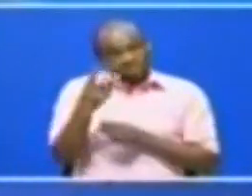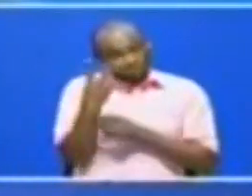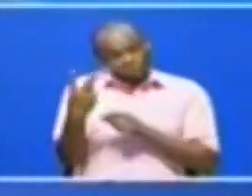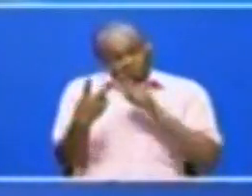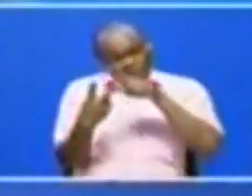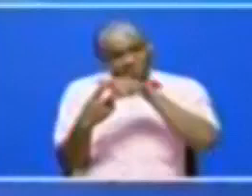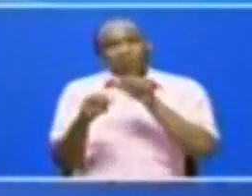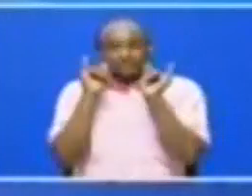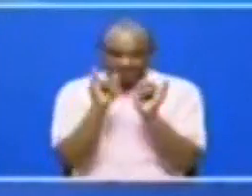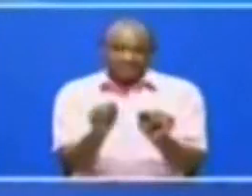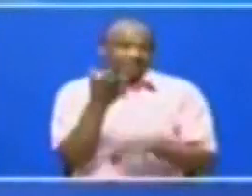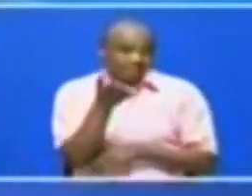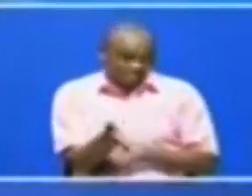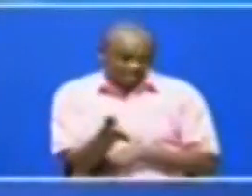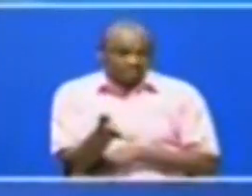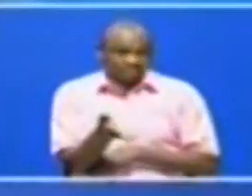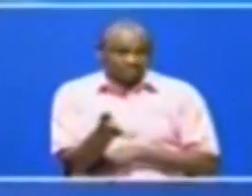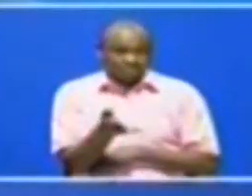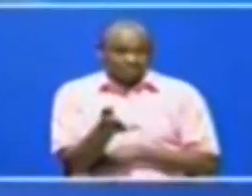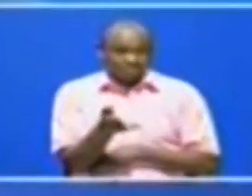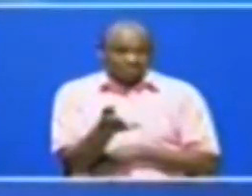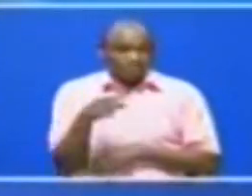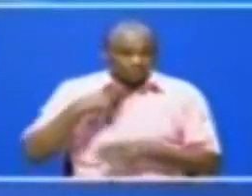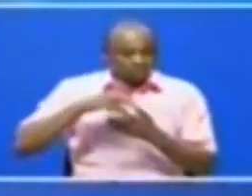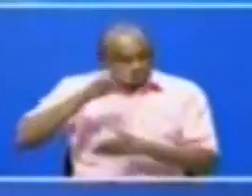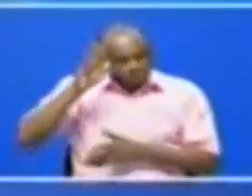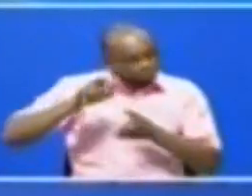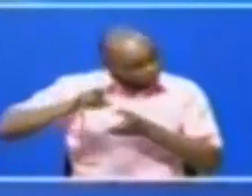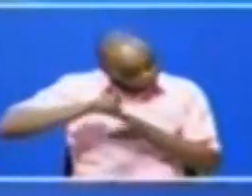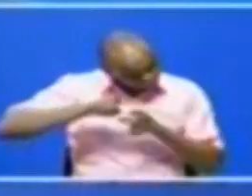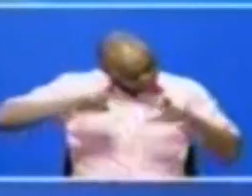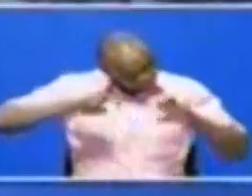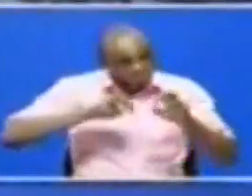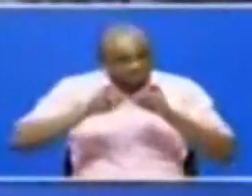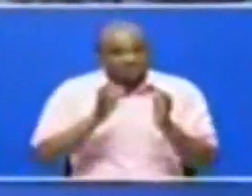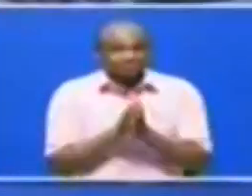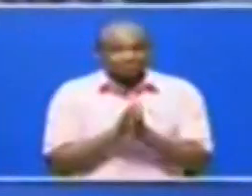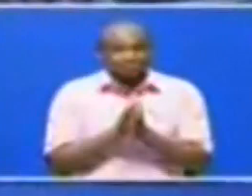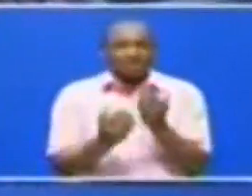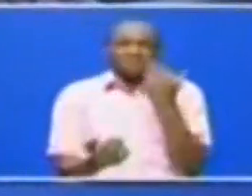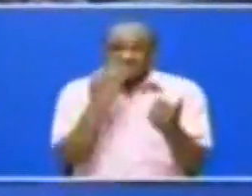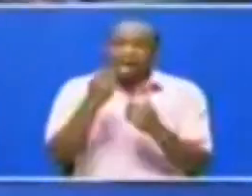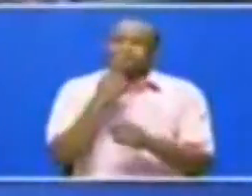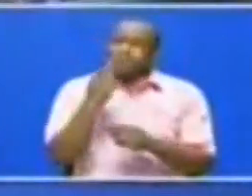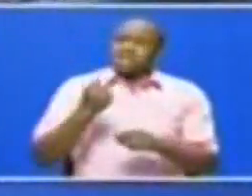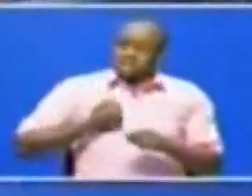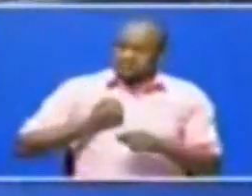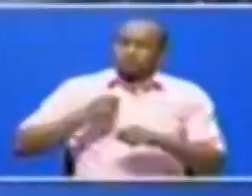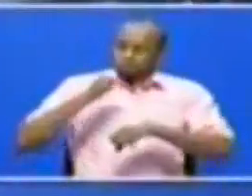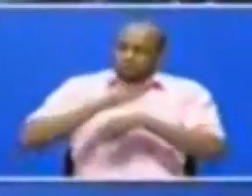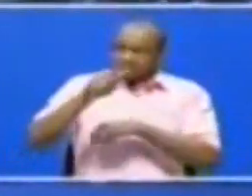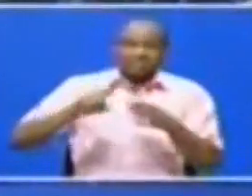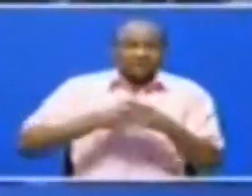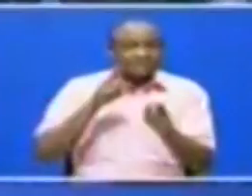who will still remain with us for further management. The fire at Moi Girls Nairobi broke out